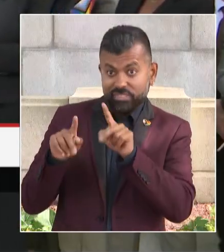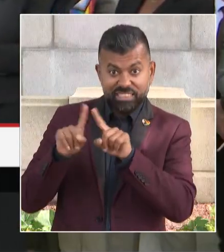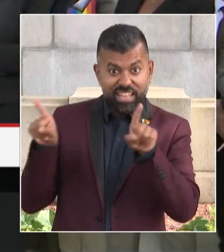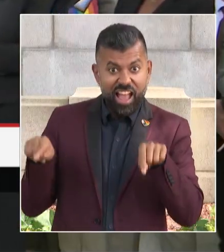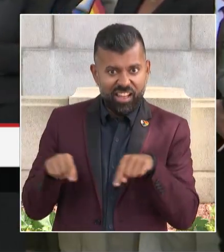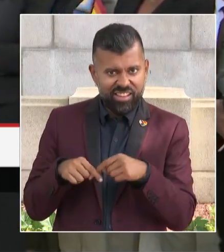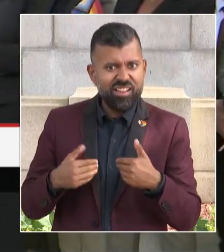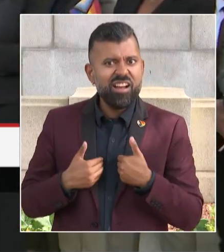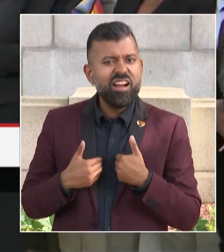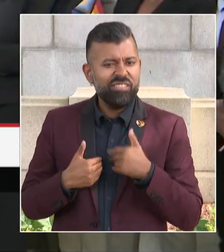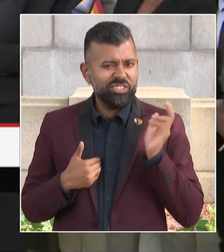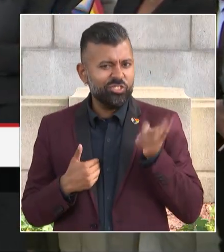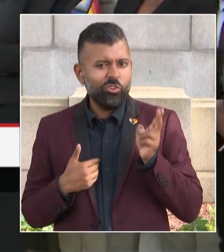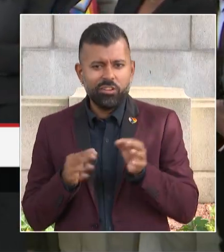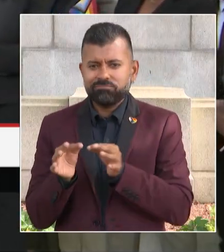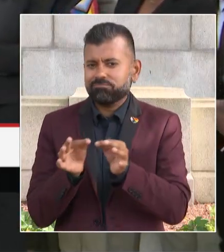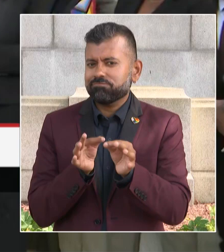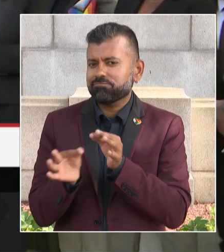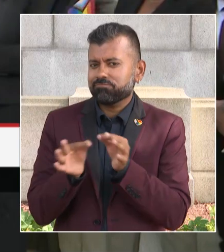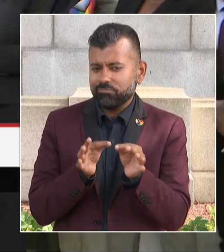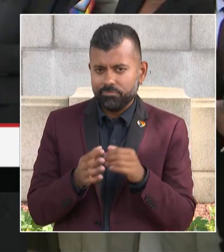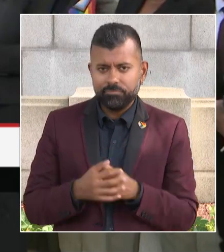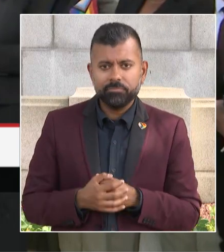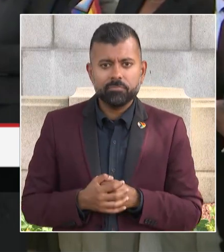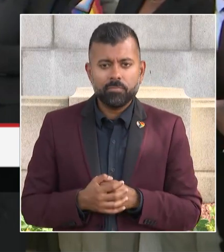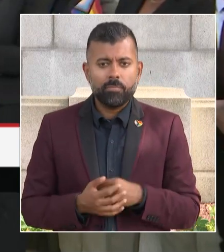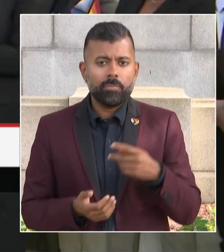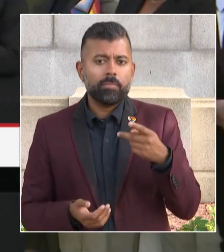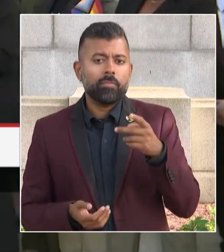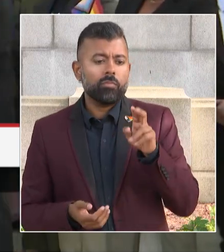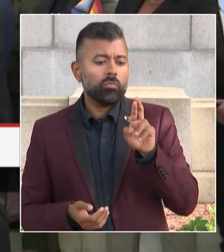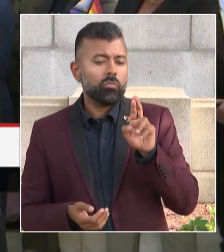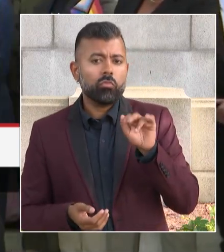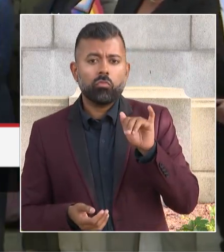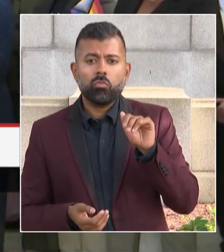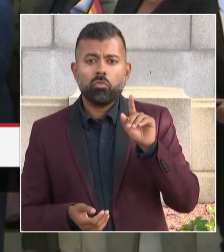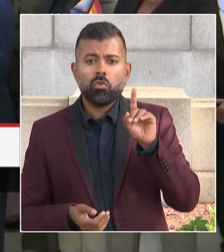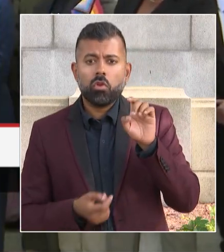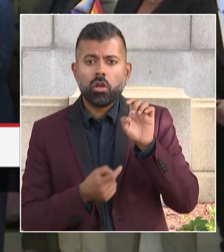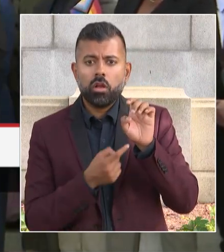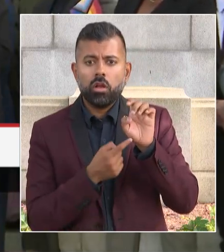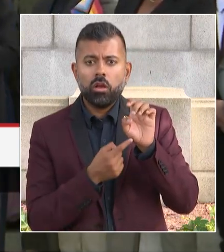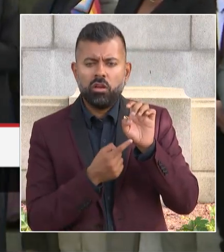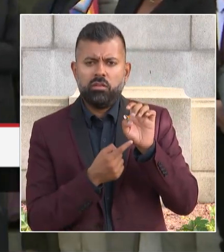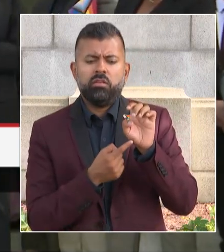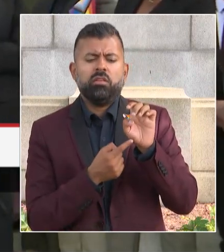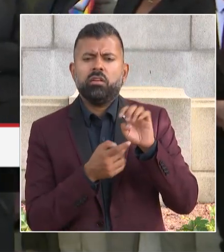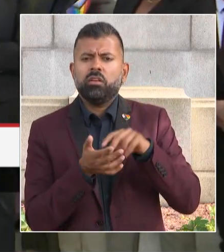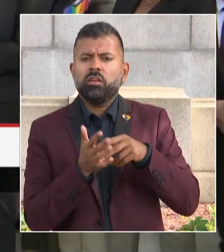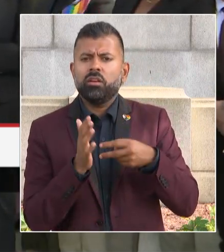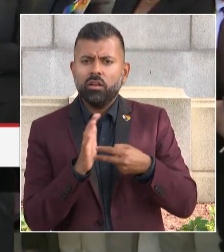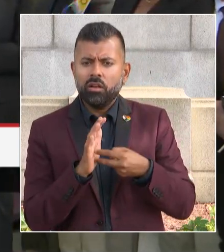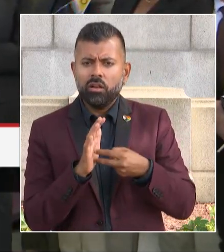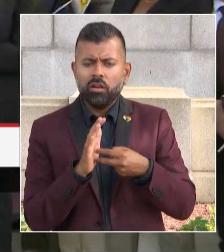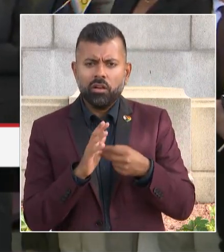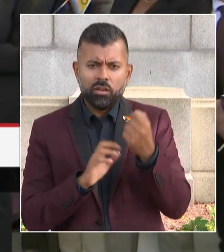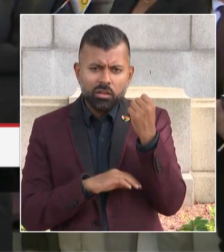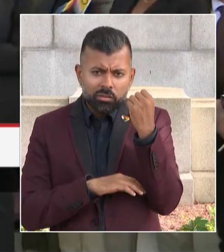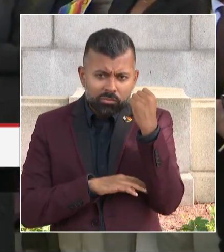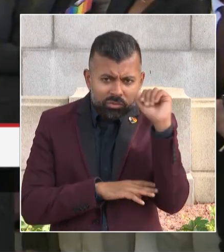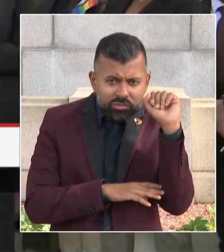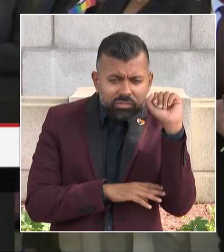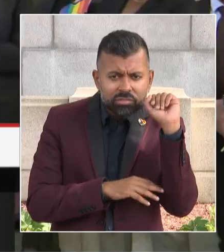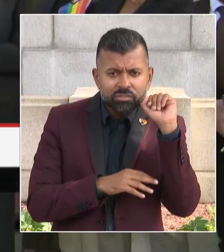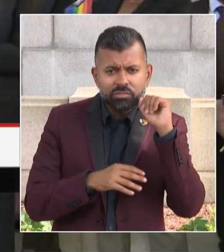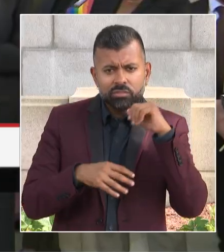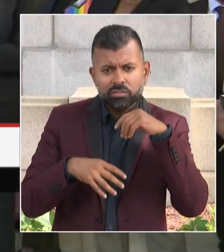a protest, or a parade. Those are all the celebrations that we certainly have, but I'm reminded even more so with the assaults that we feel, the threats